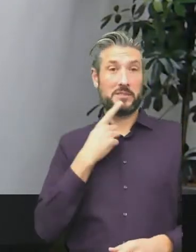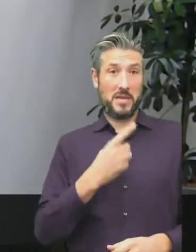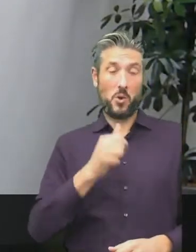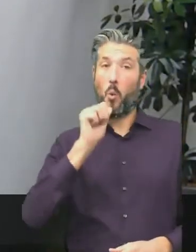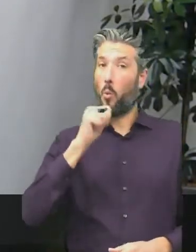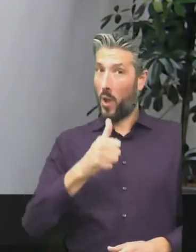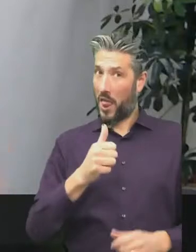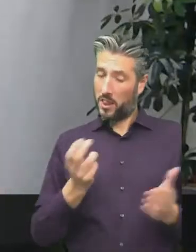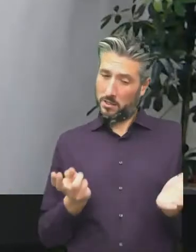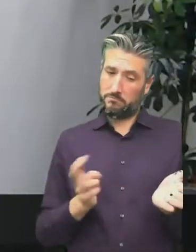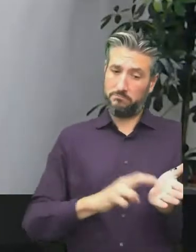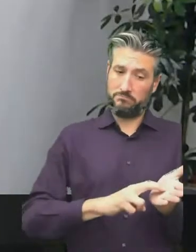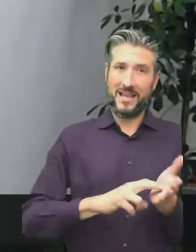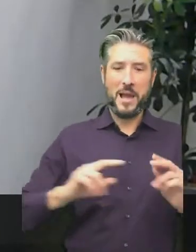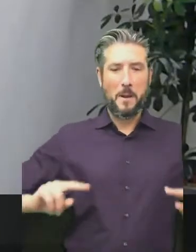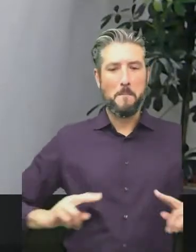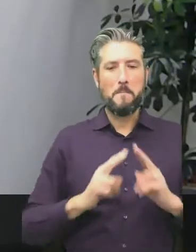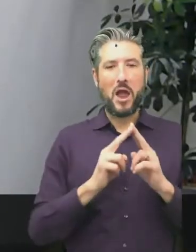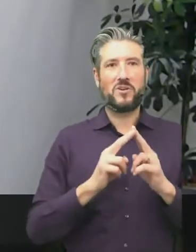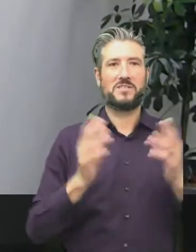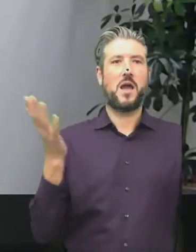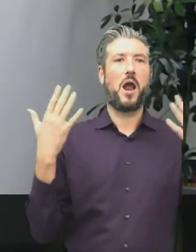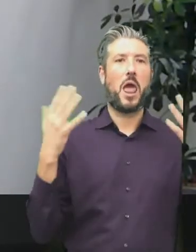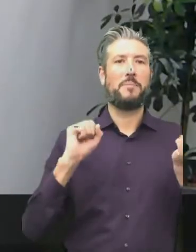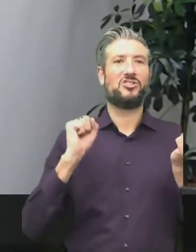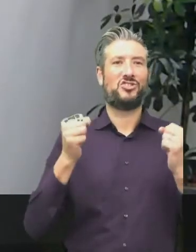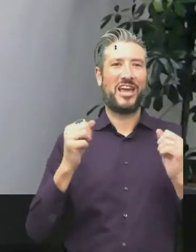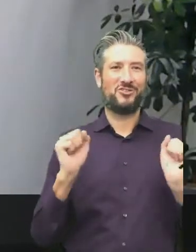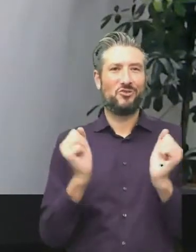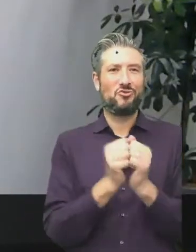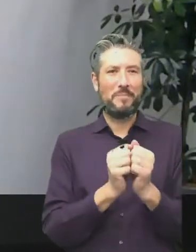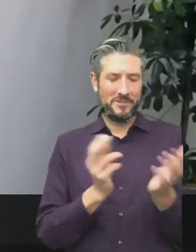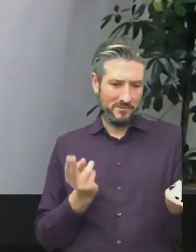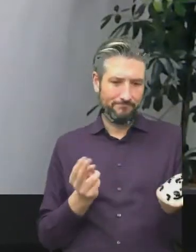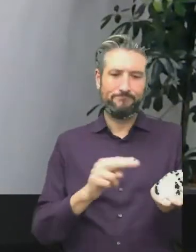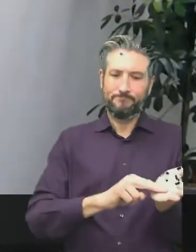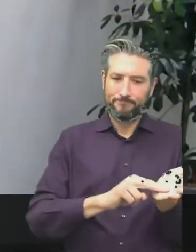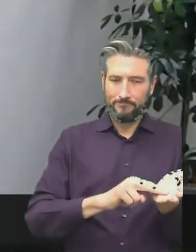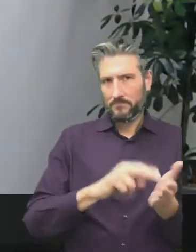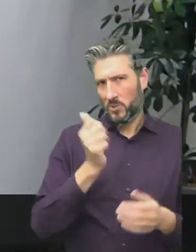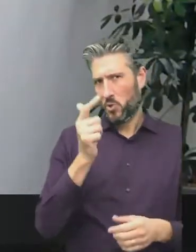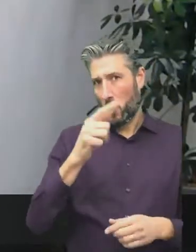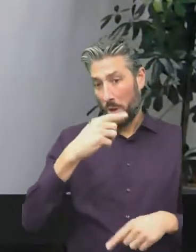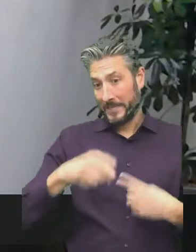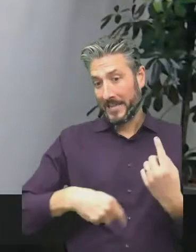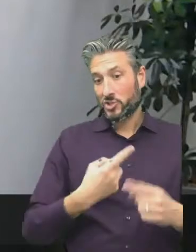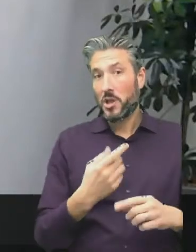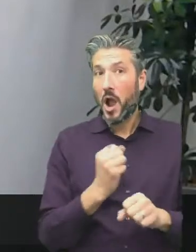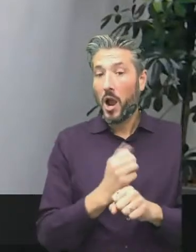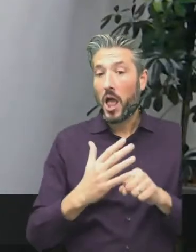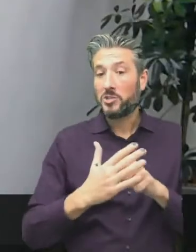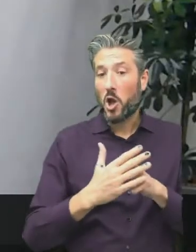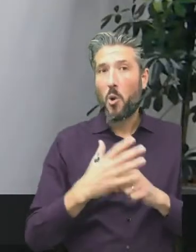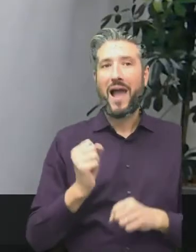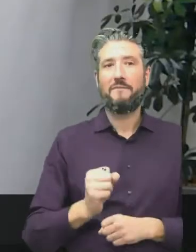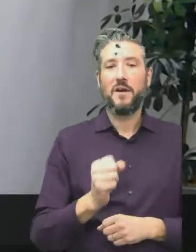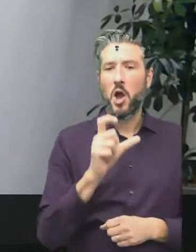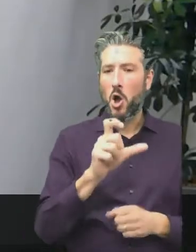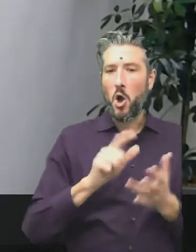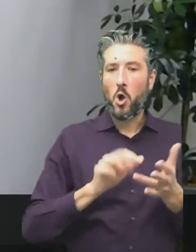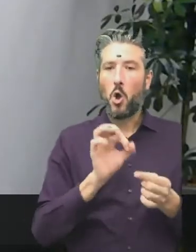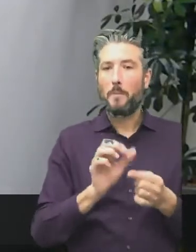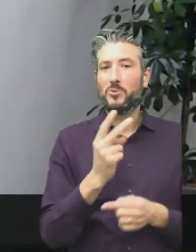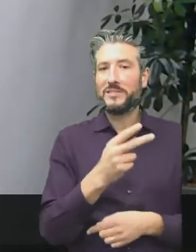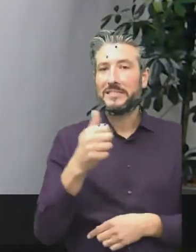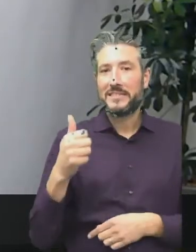Change Agreement. That means next year when COP26 takes place in Glasgow, it can be a springboard for our government to finally wake